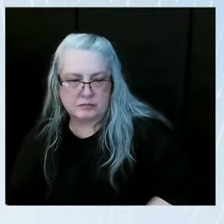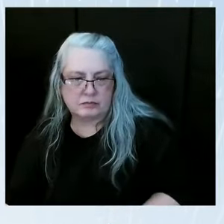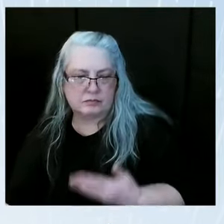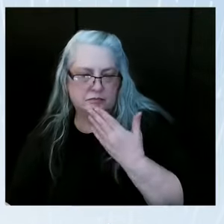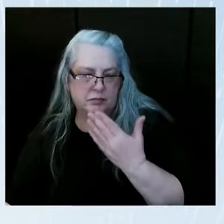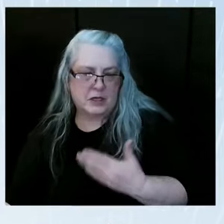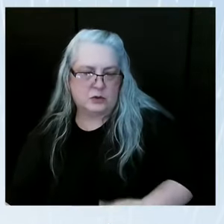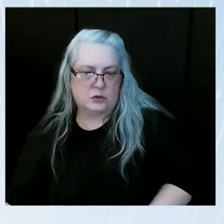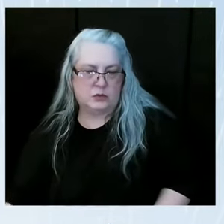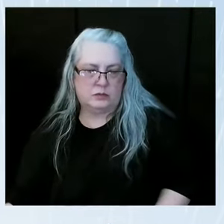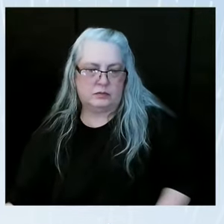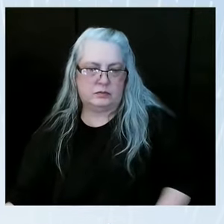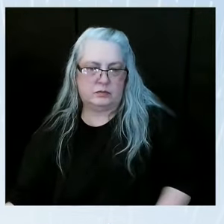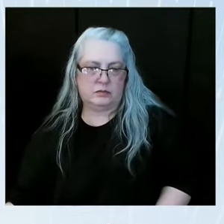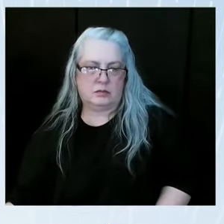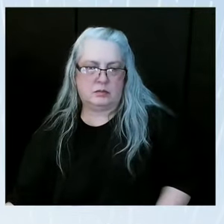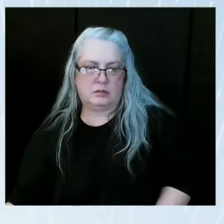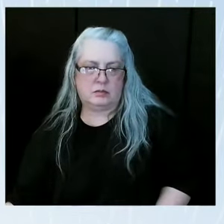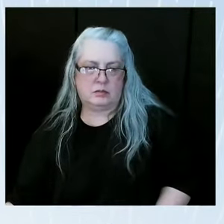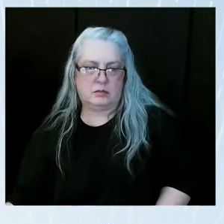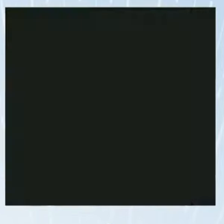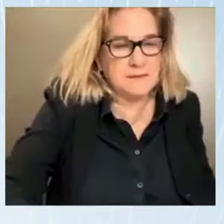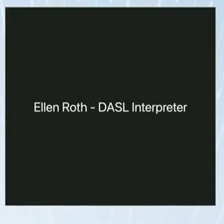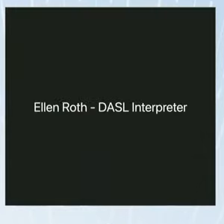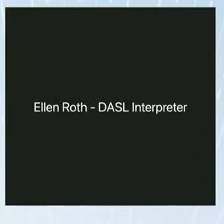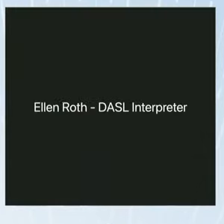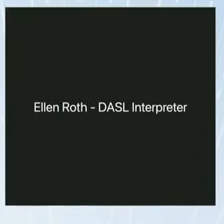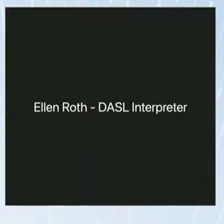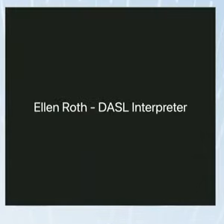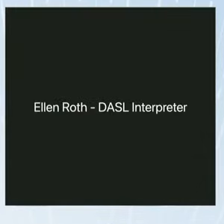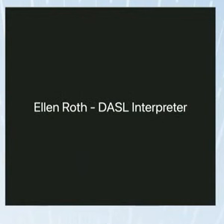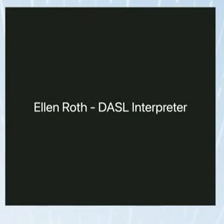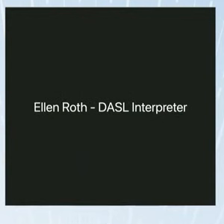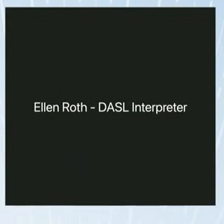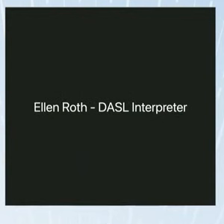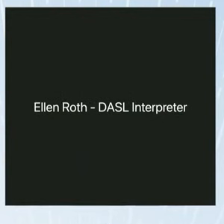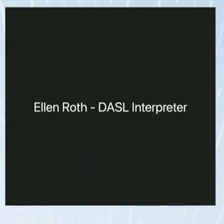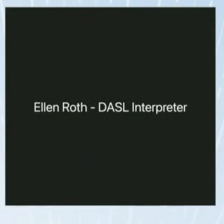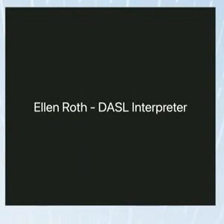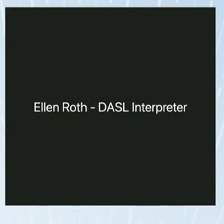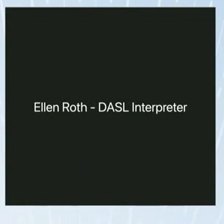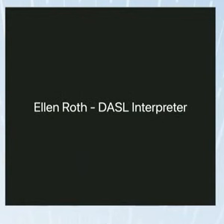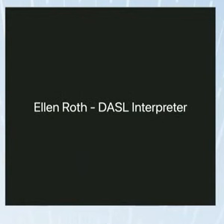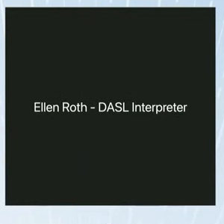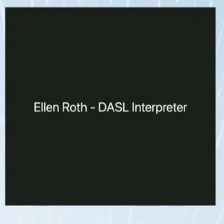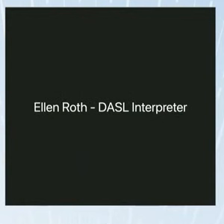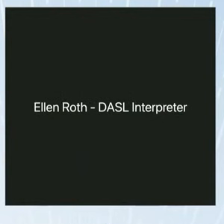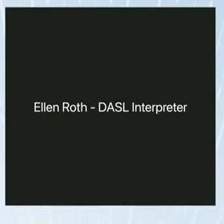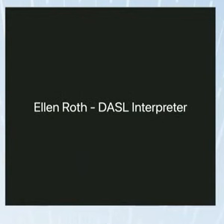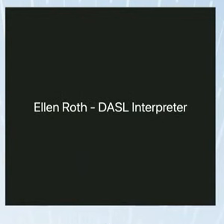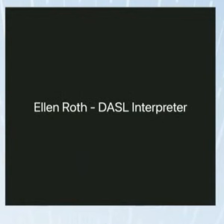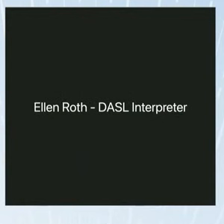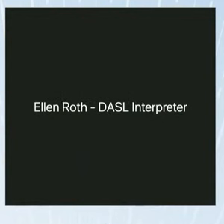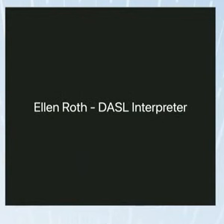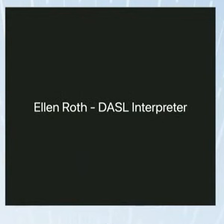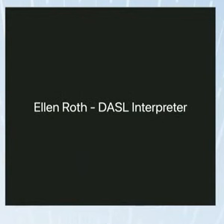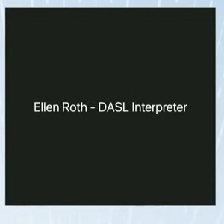you especially for USAID's incredible work around the world. It really is where the rubber meets the road in so much of what we do, and the ability